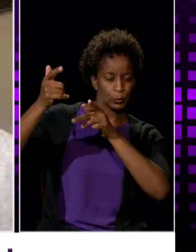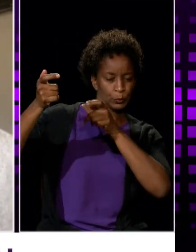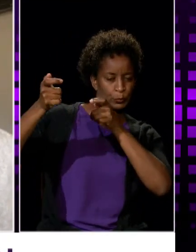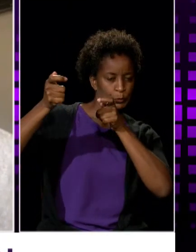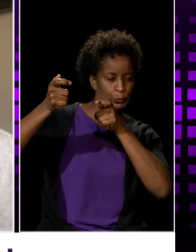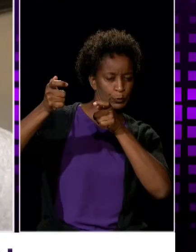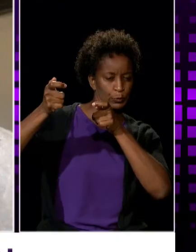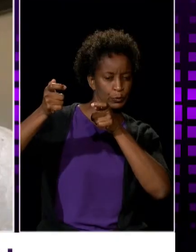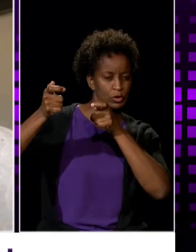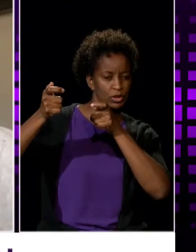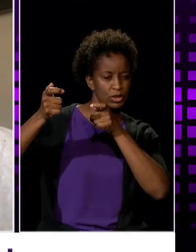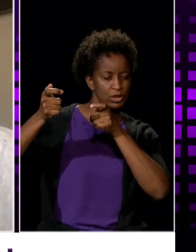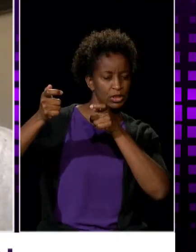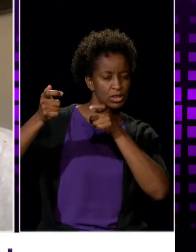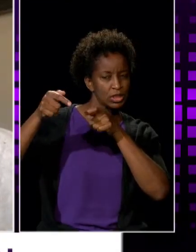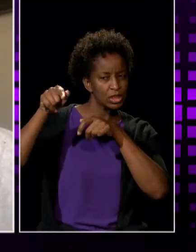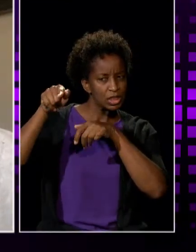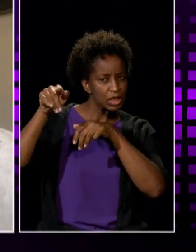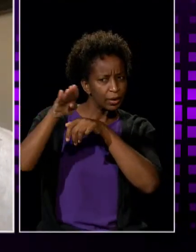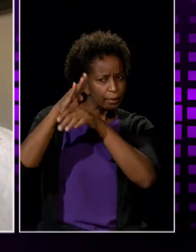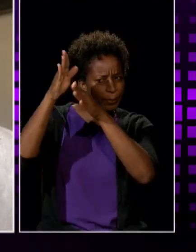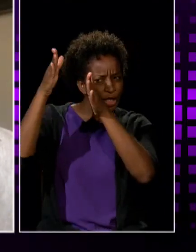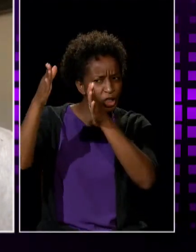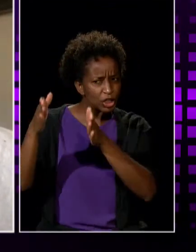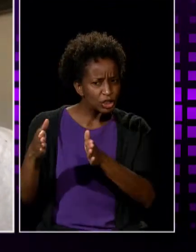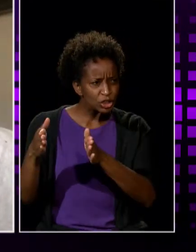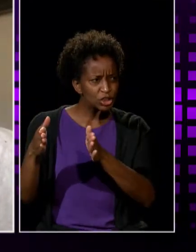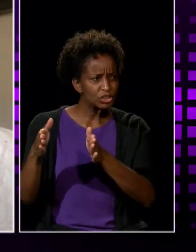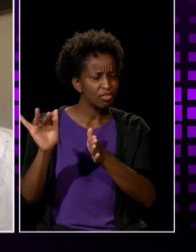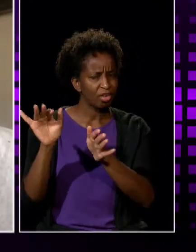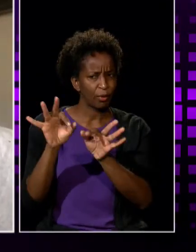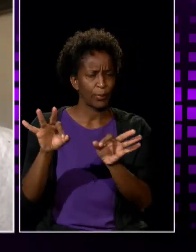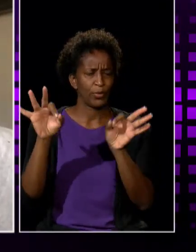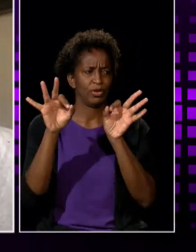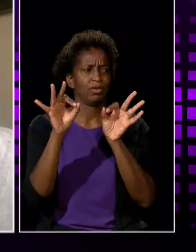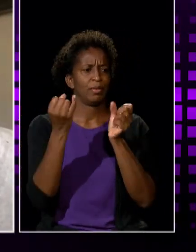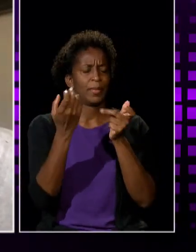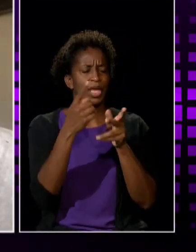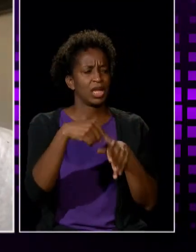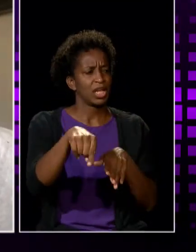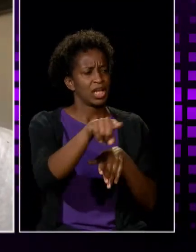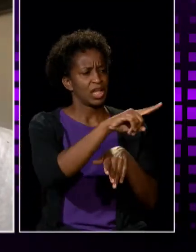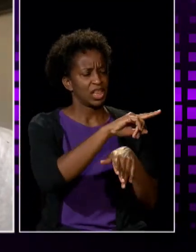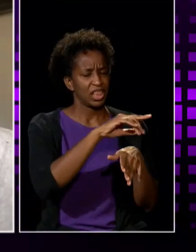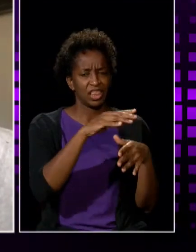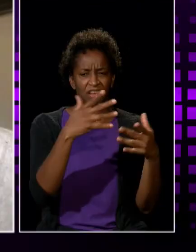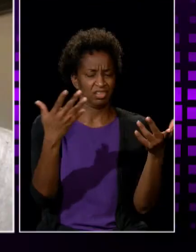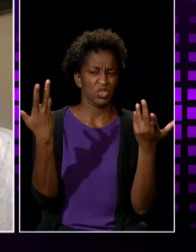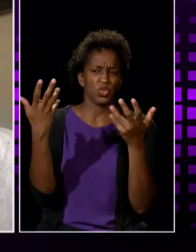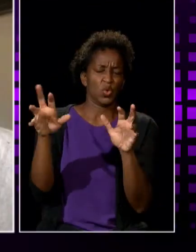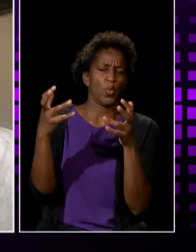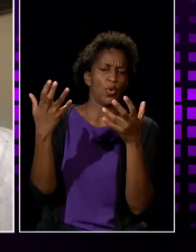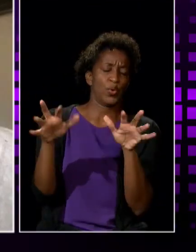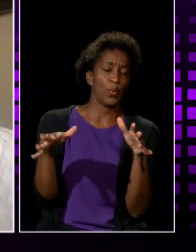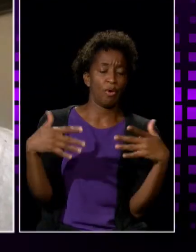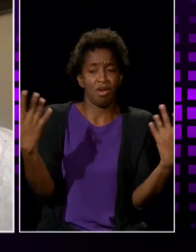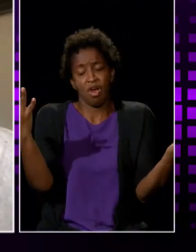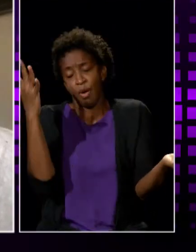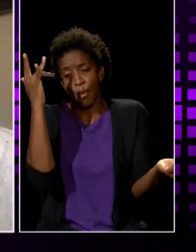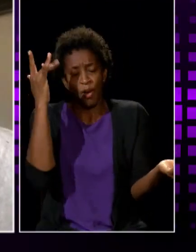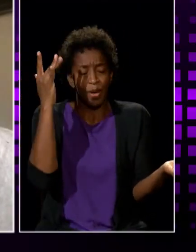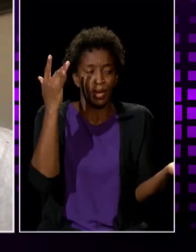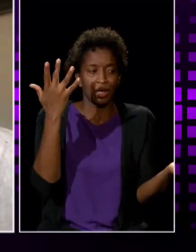thing, and people push back against it. It just goes to show, bro, how important this statement is.